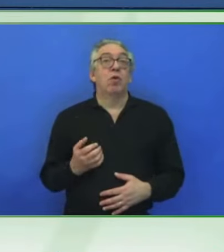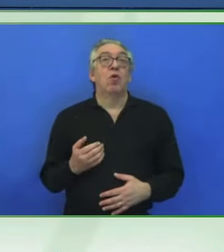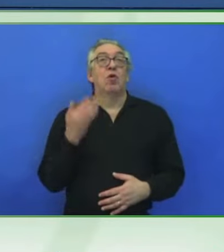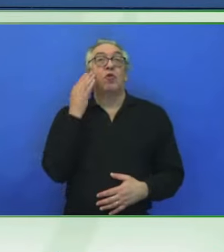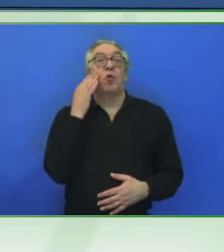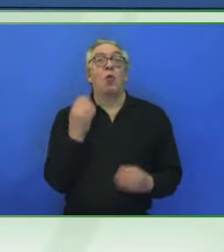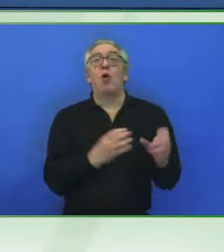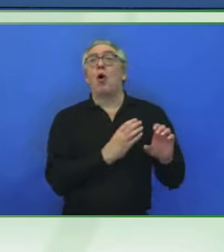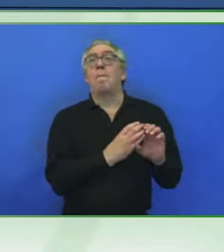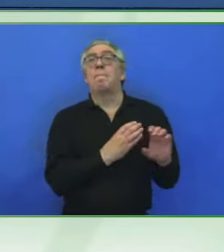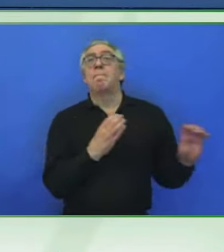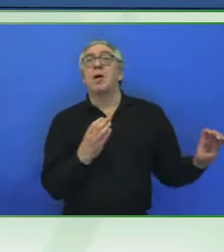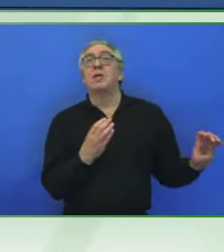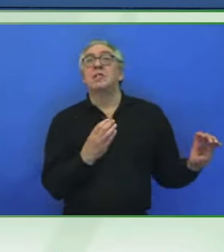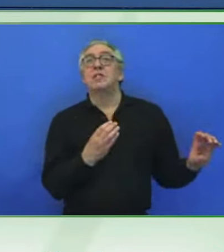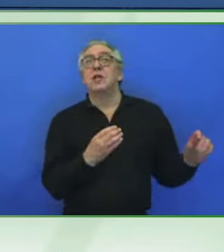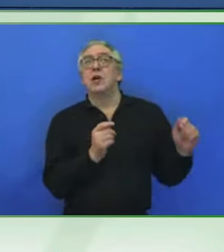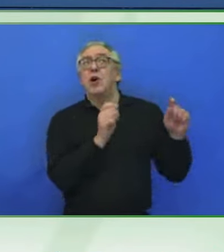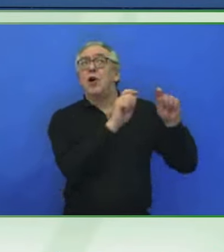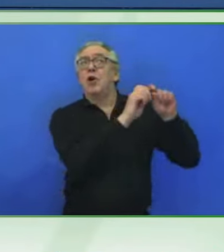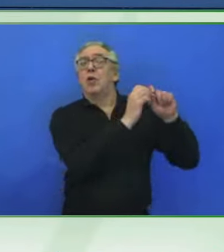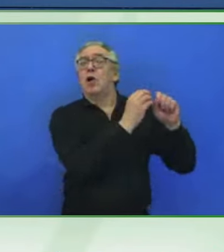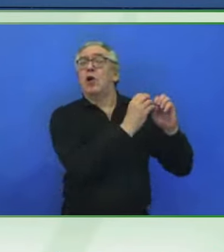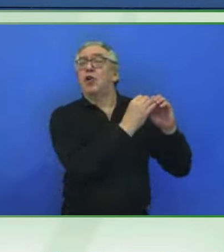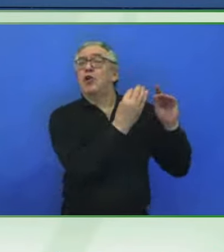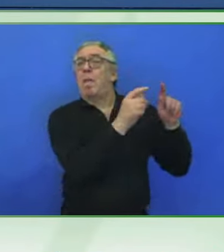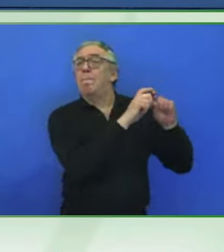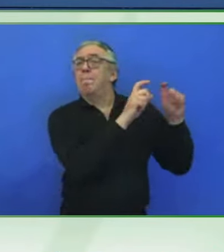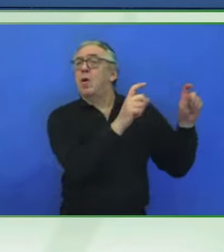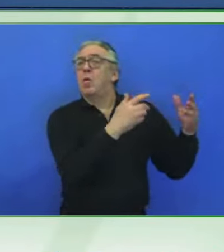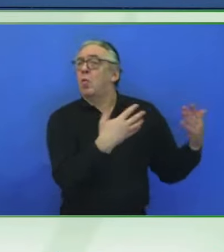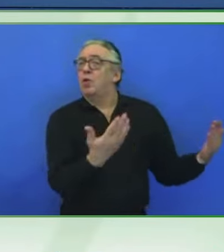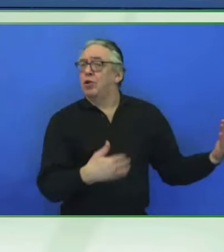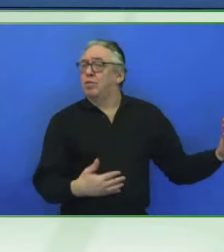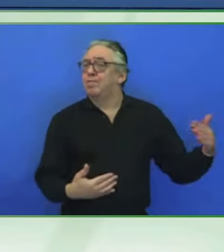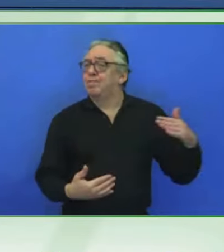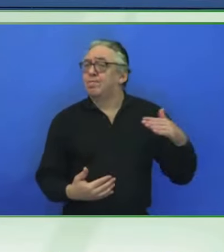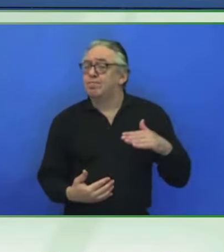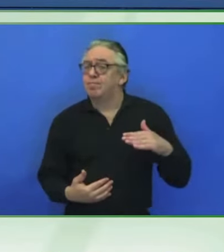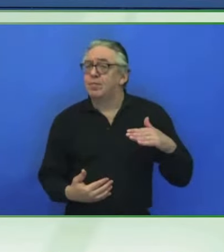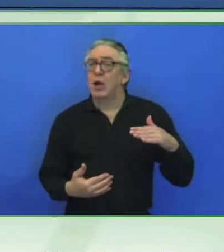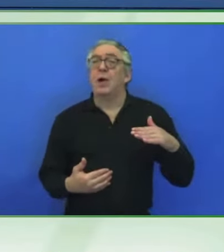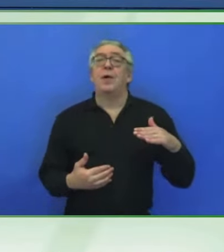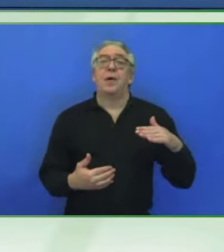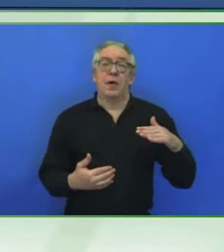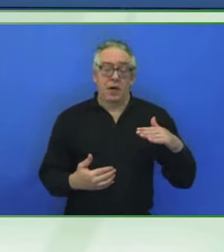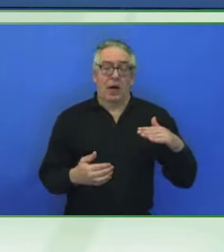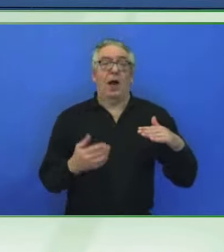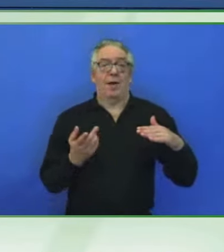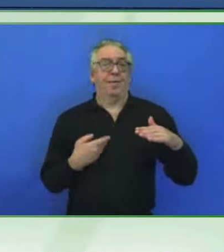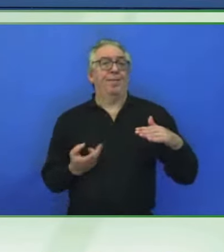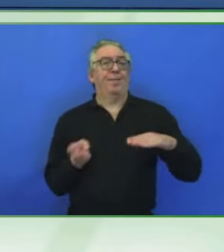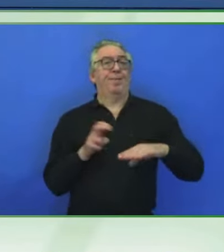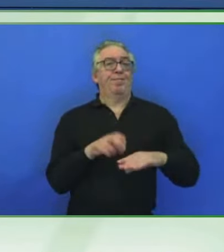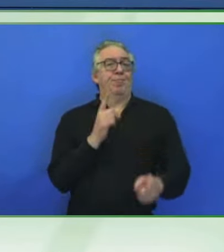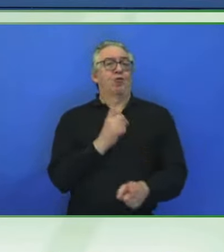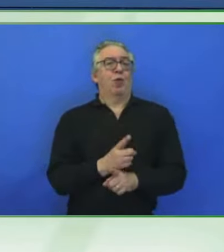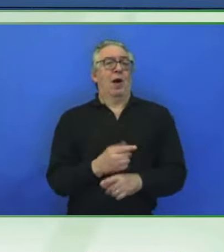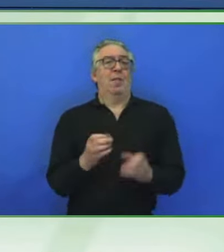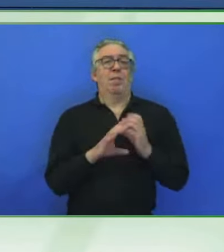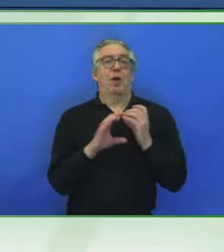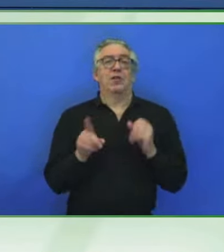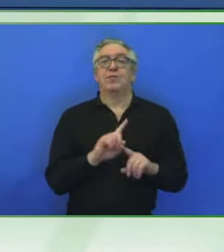is approaching to the stop and ensure that they will take the one that suits them. To use it, you